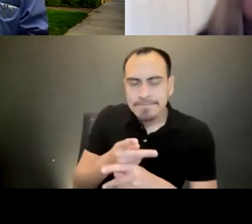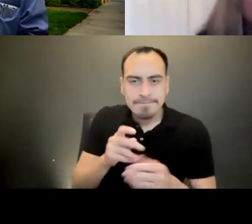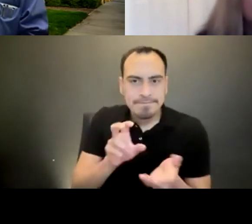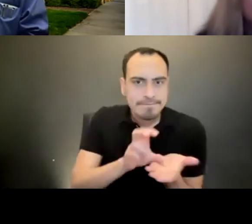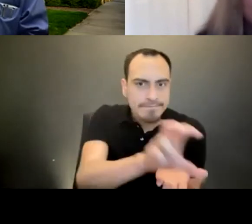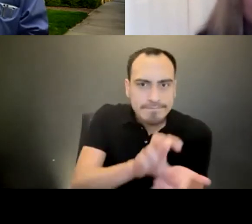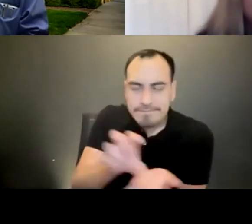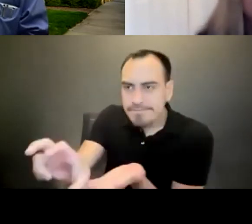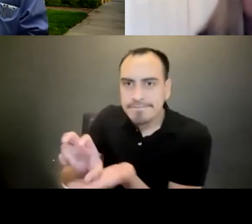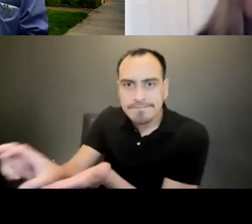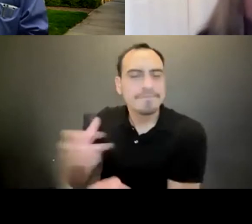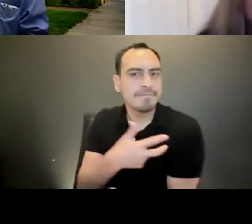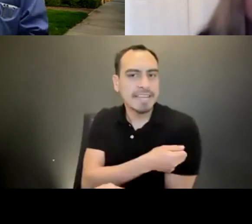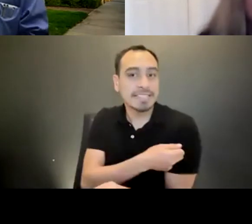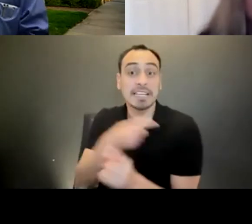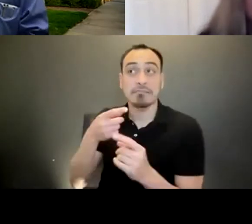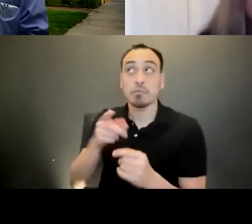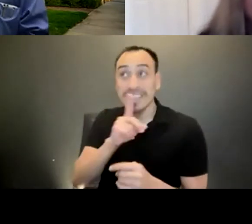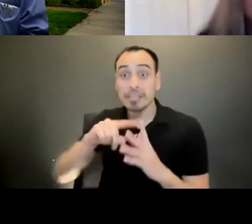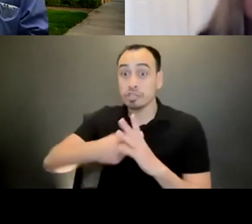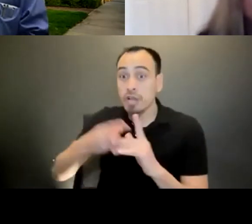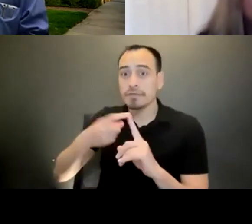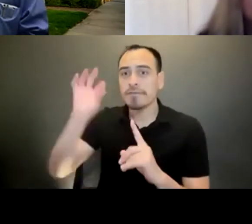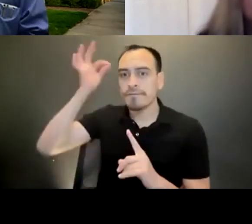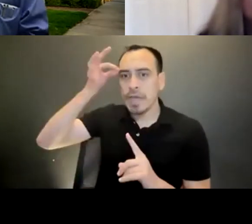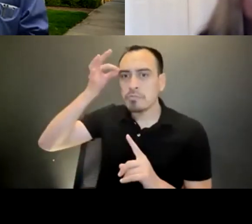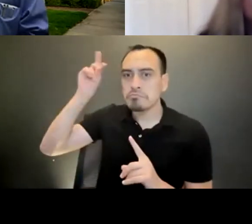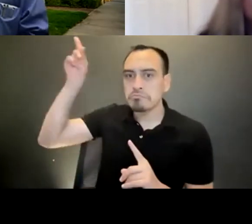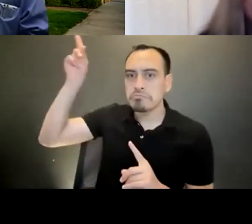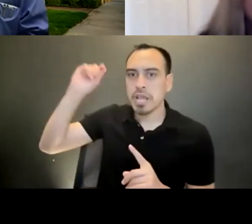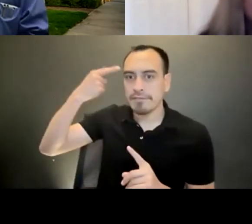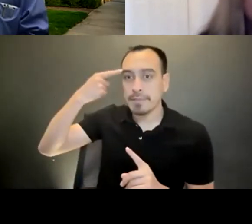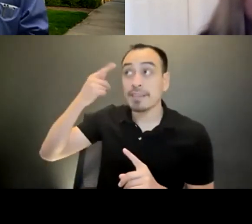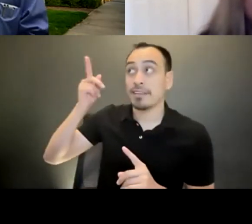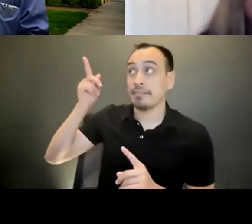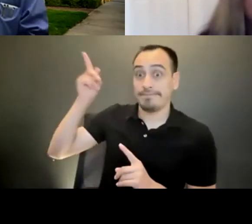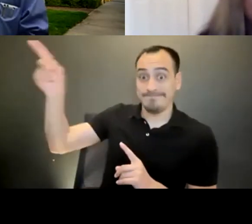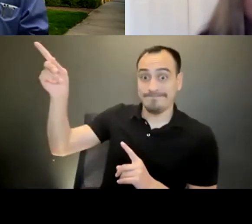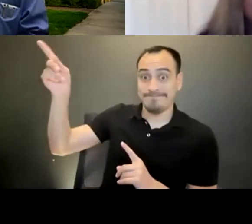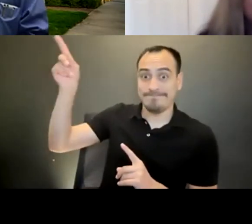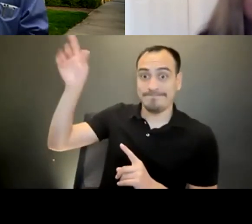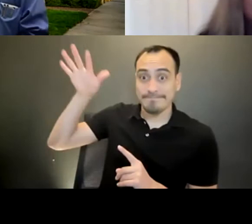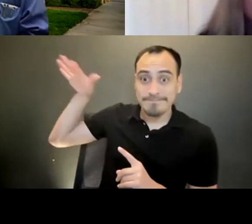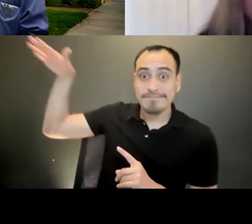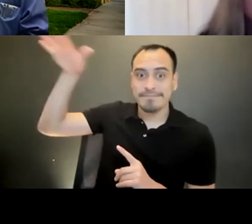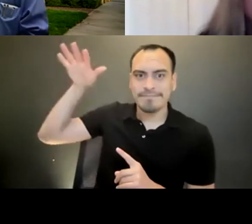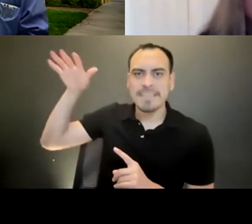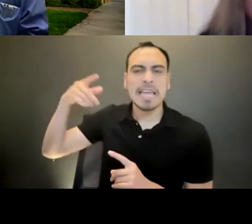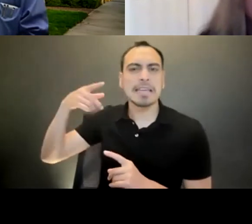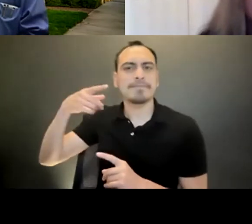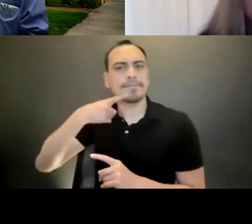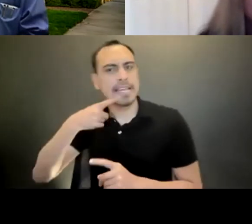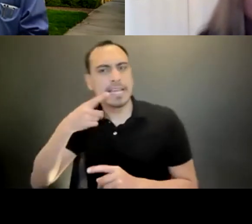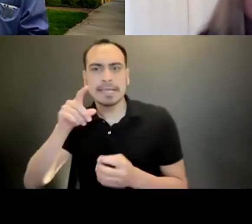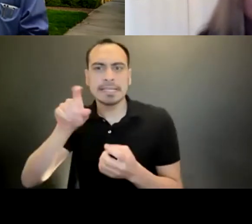federal government. So basically, the federal government right off the top a certain percentage of the